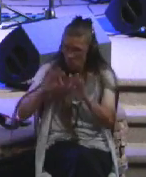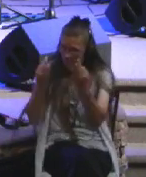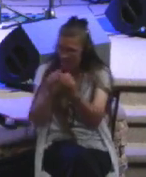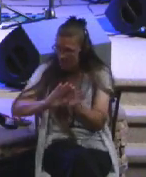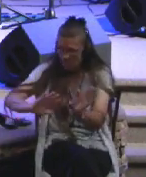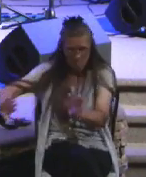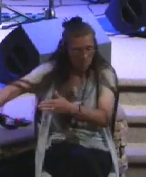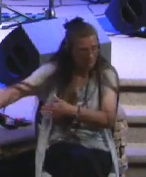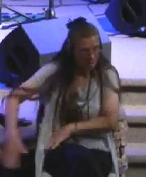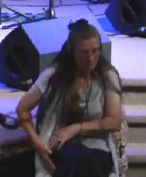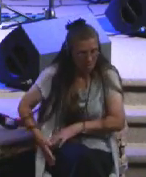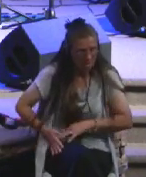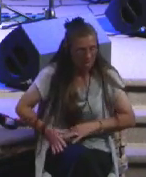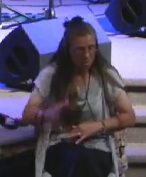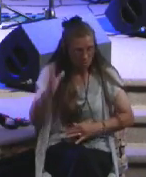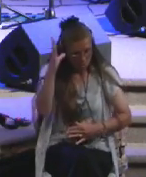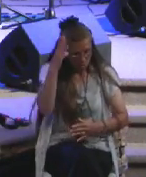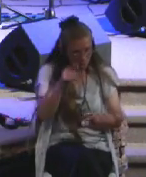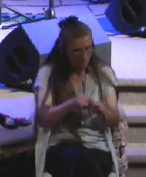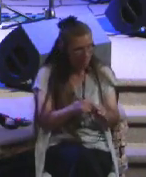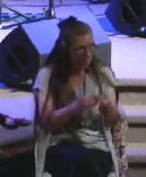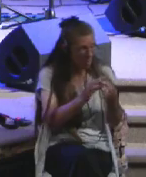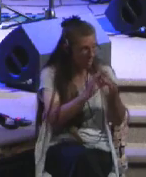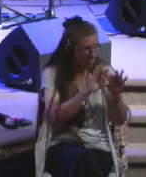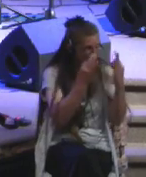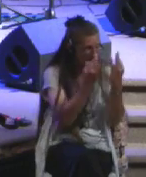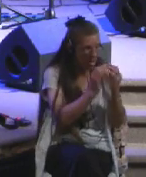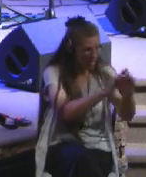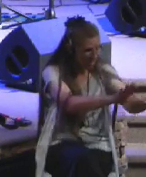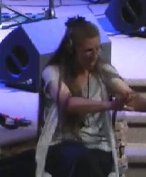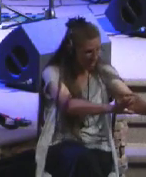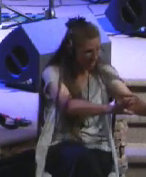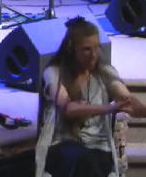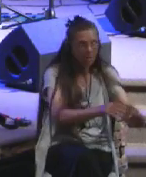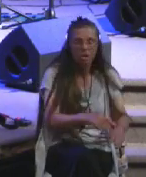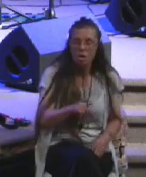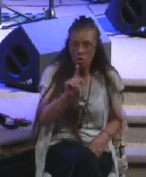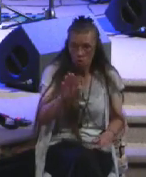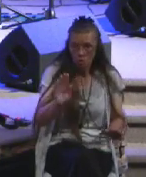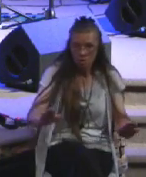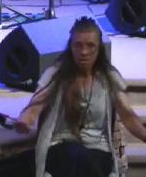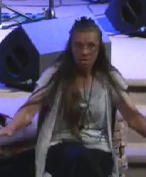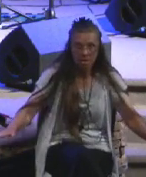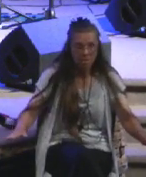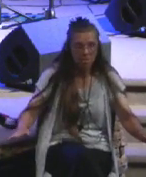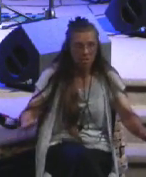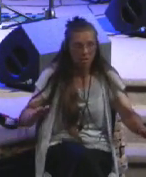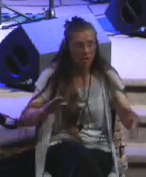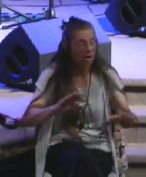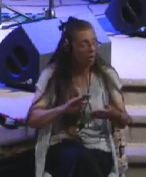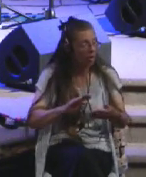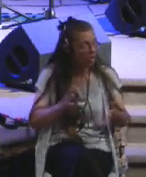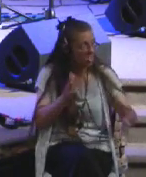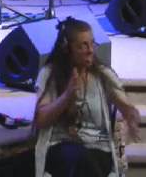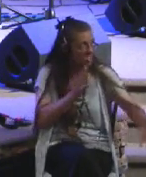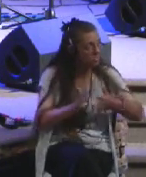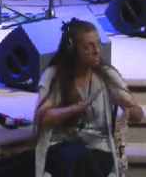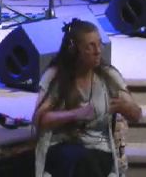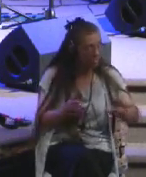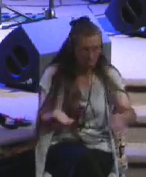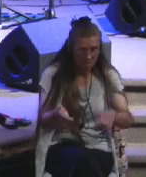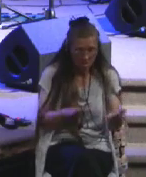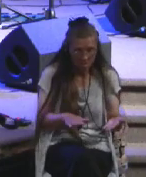to your brother's family. So that's why it wasn't a popular thing. Your kids are going to suffer at your dead brother's expense. That's the way